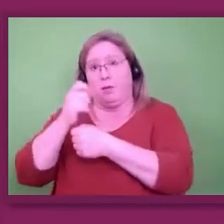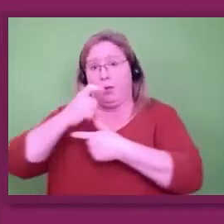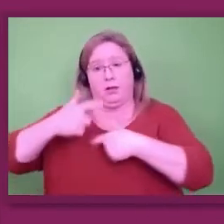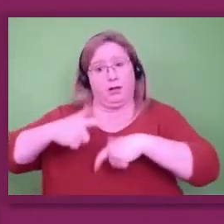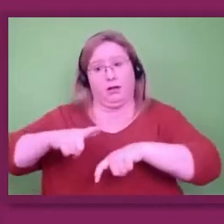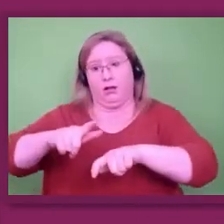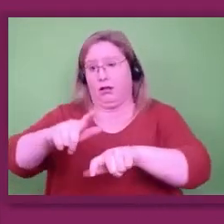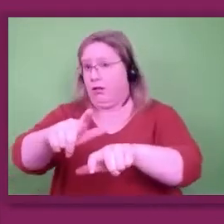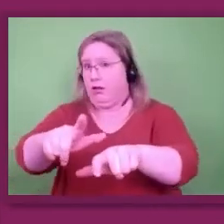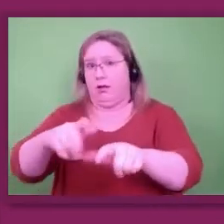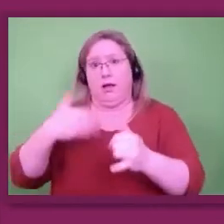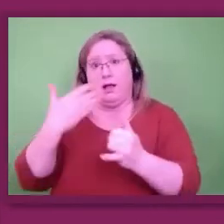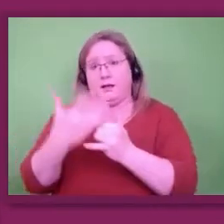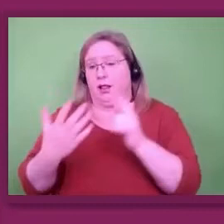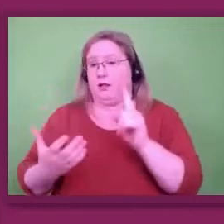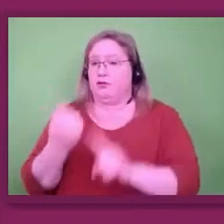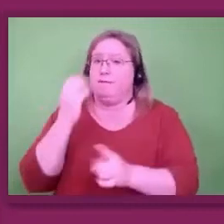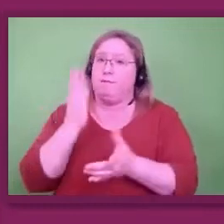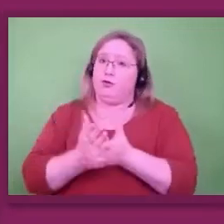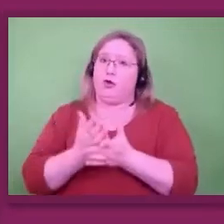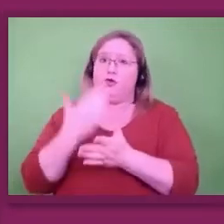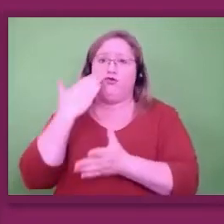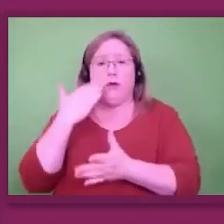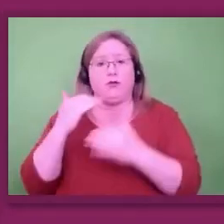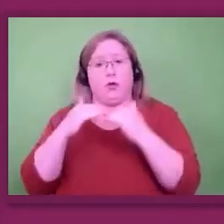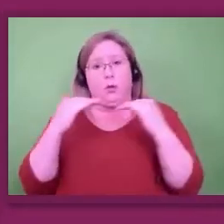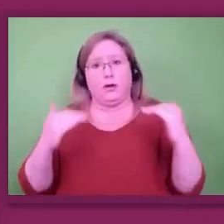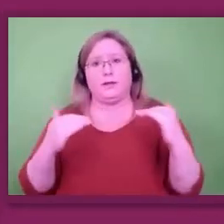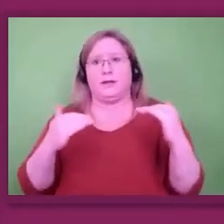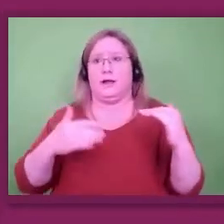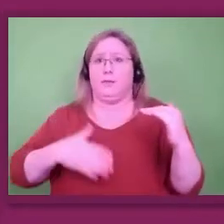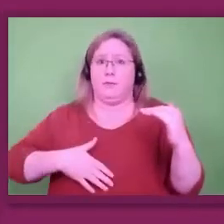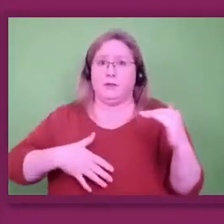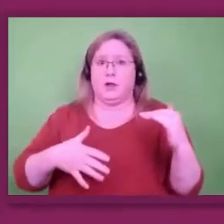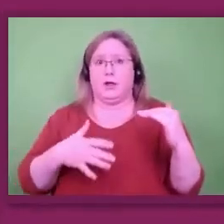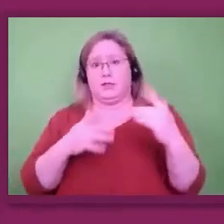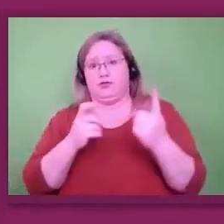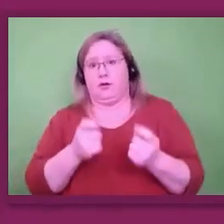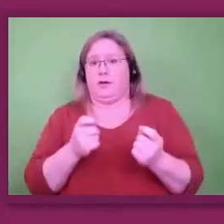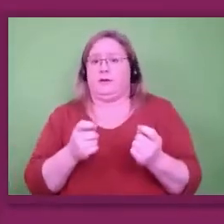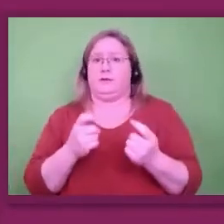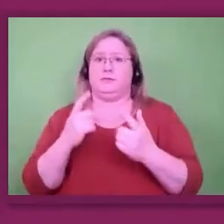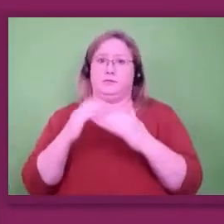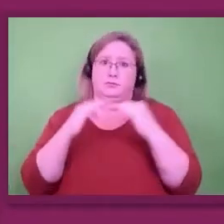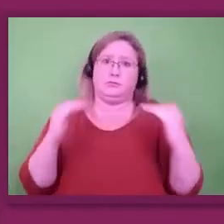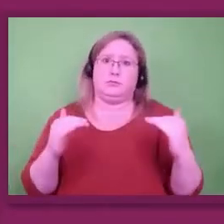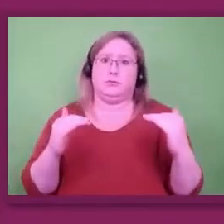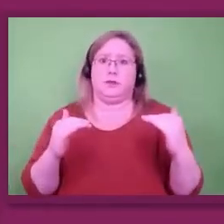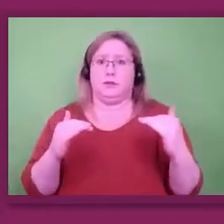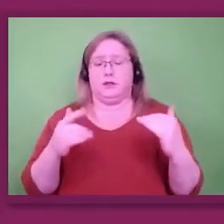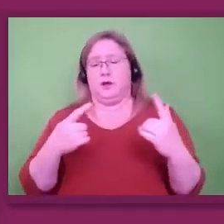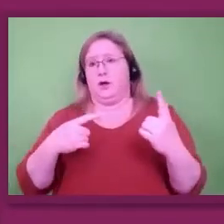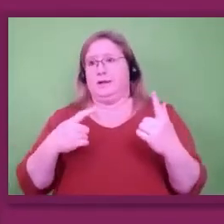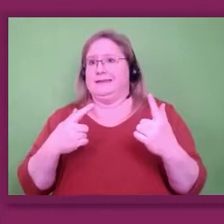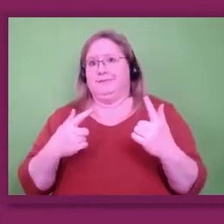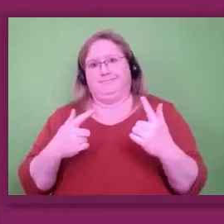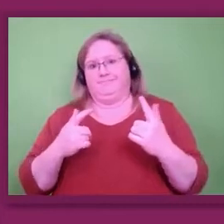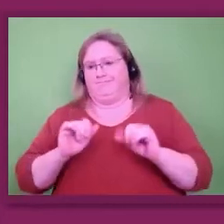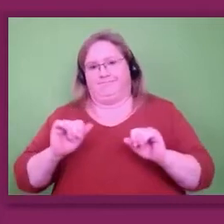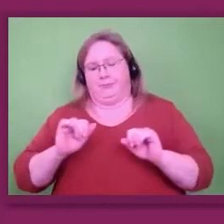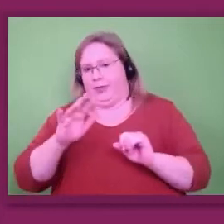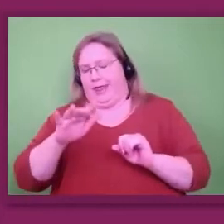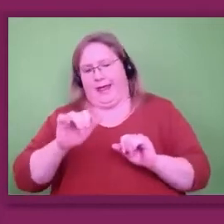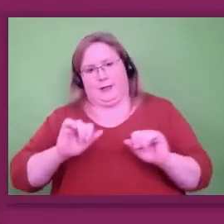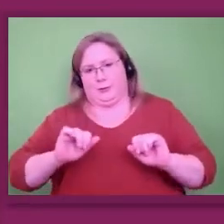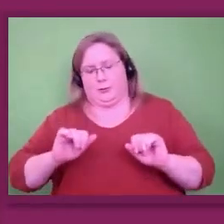maternity. And as you know, we still have a long way in going to ending this discrimination and ensuring that the world of work